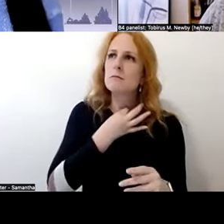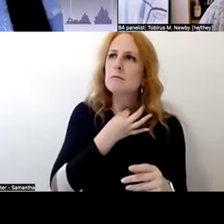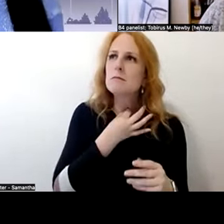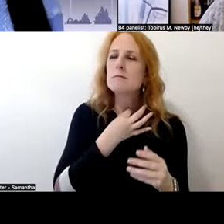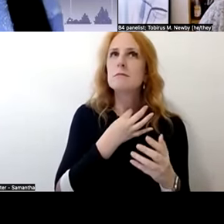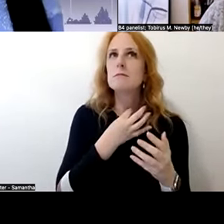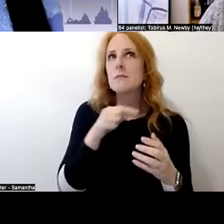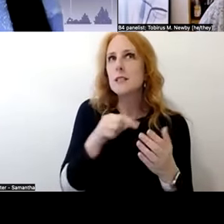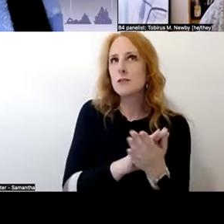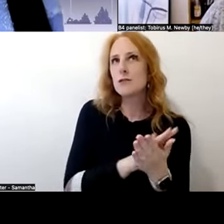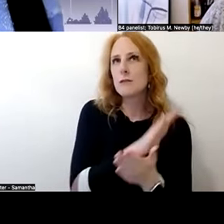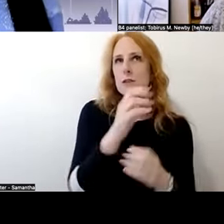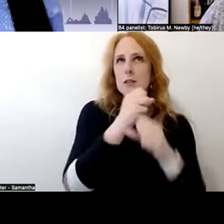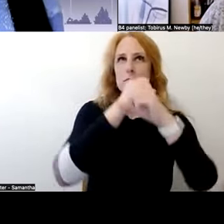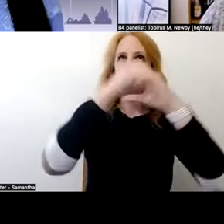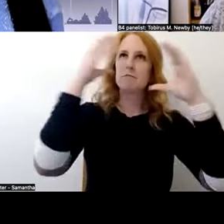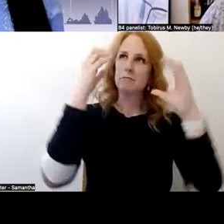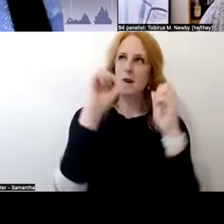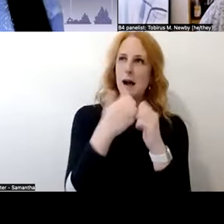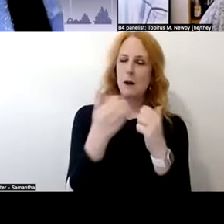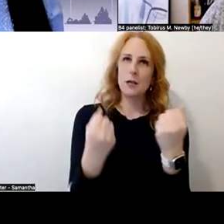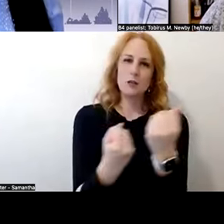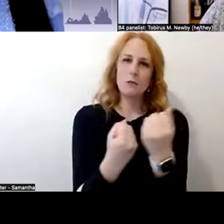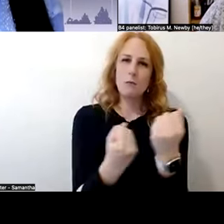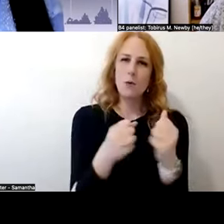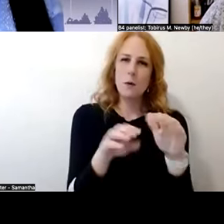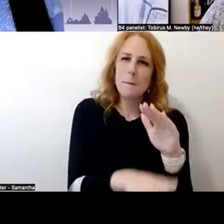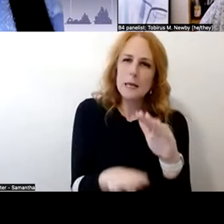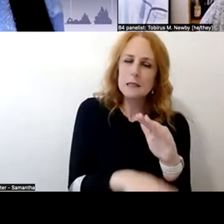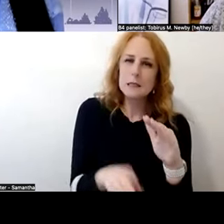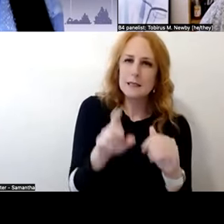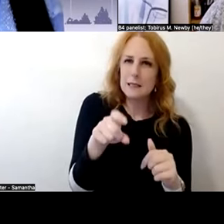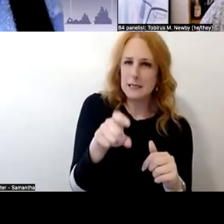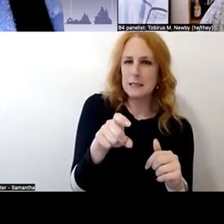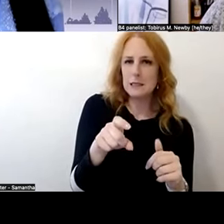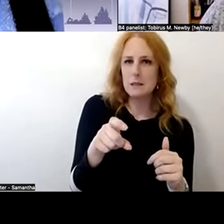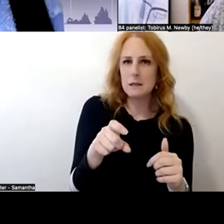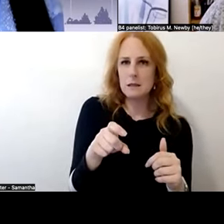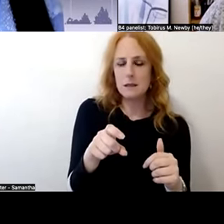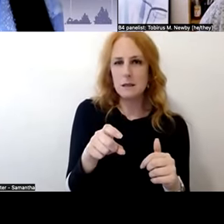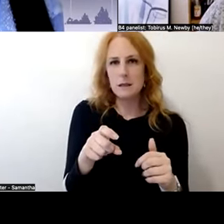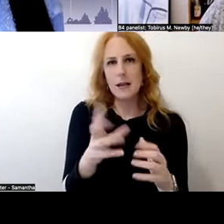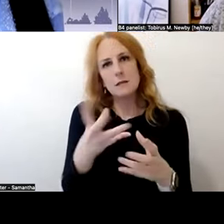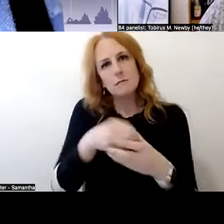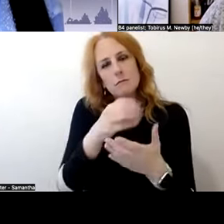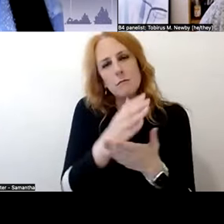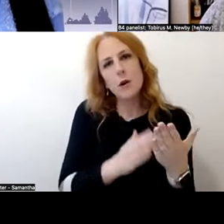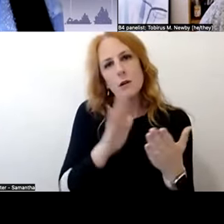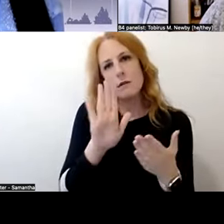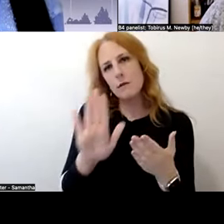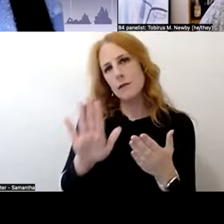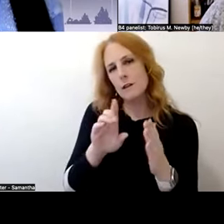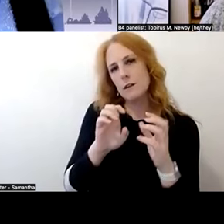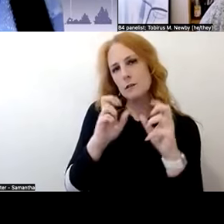as a place that supports people's basic needs as a precondition of their educational, their research, their professional